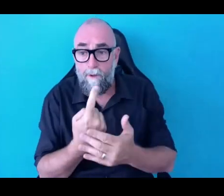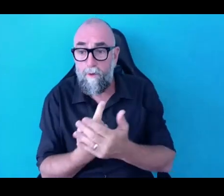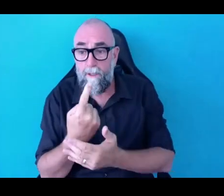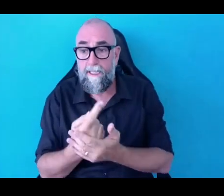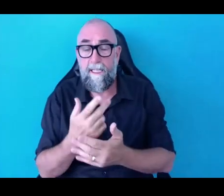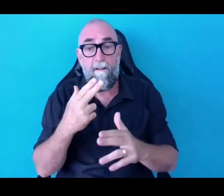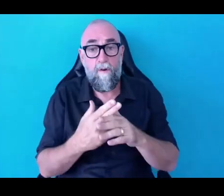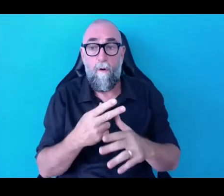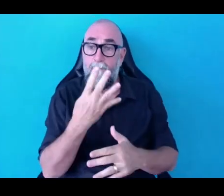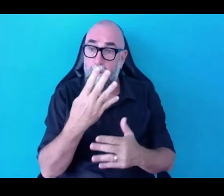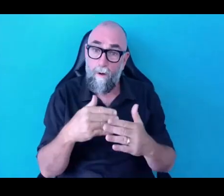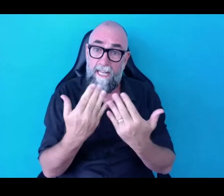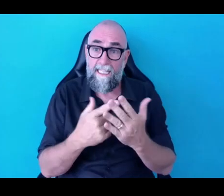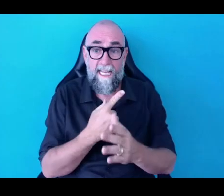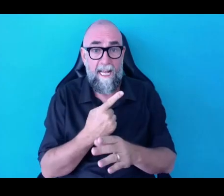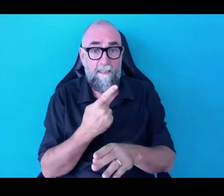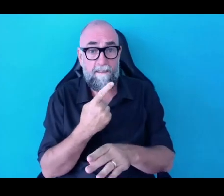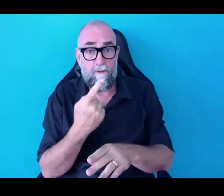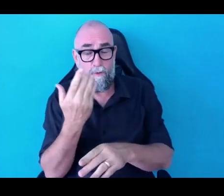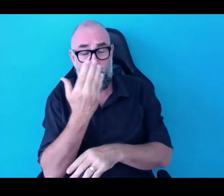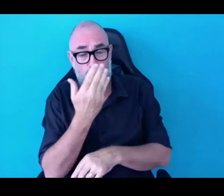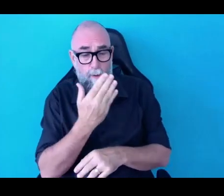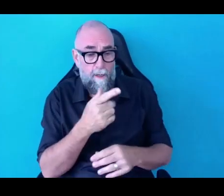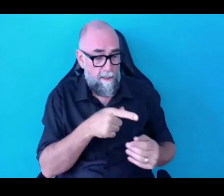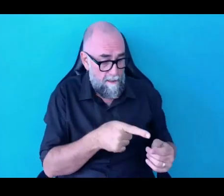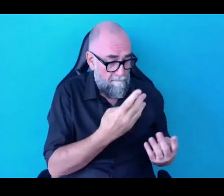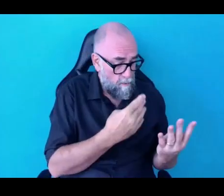at school and 1 day a week at an art college during high school.